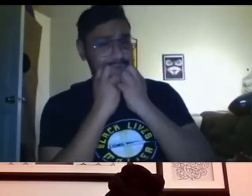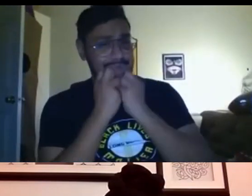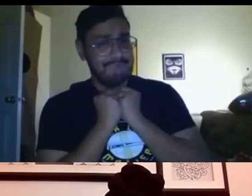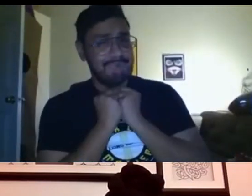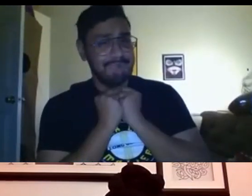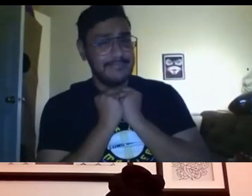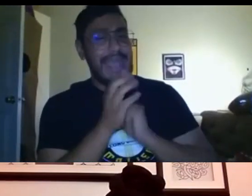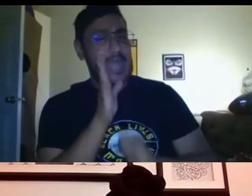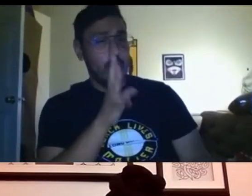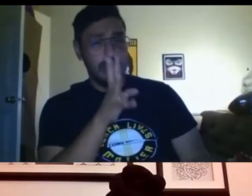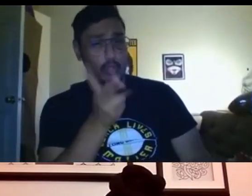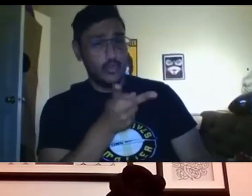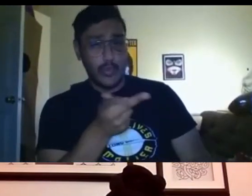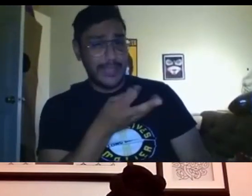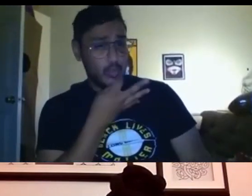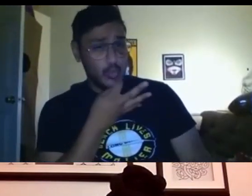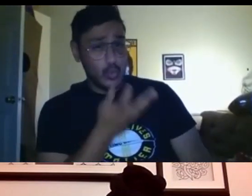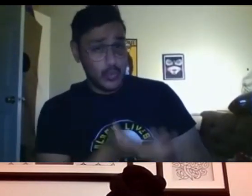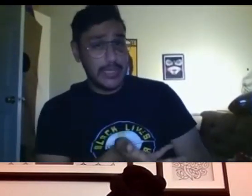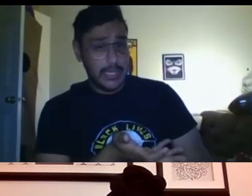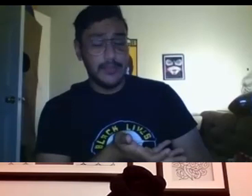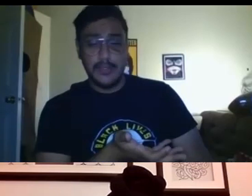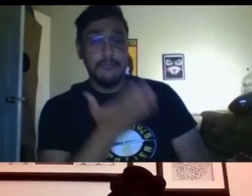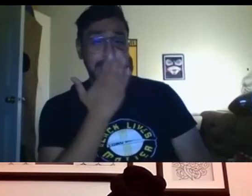be talking to you soon, Melina, and thank you,